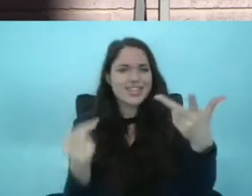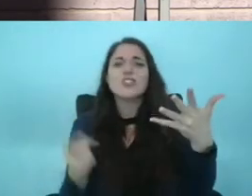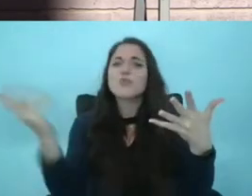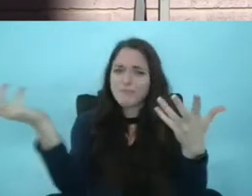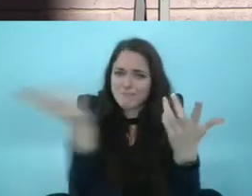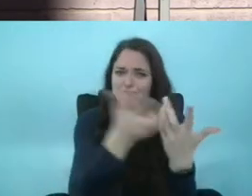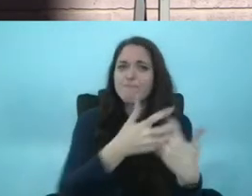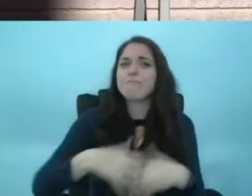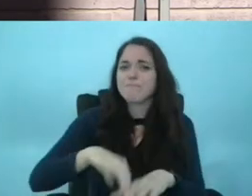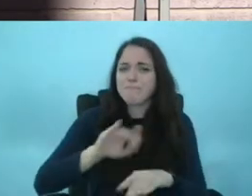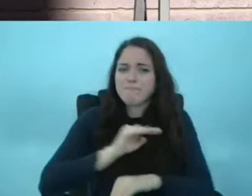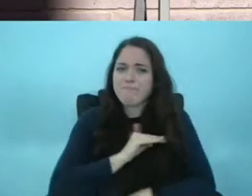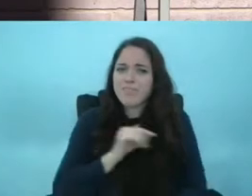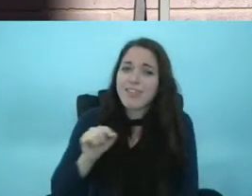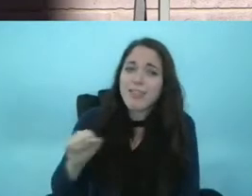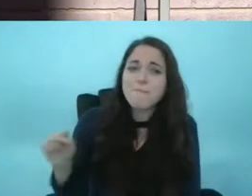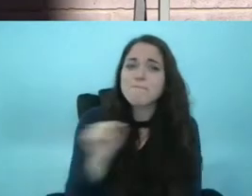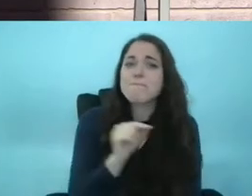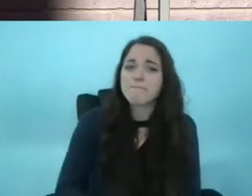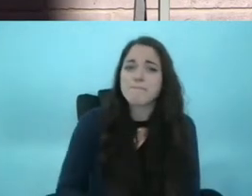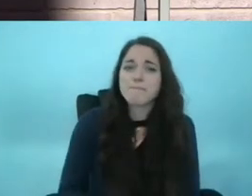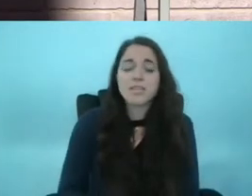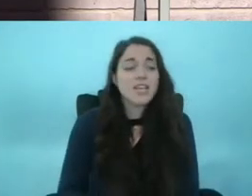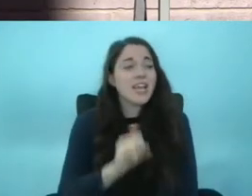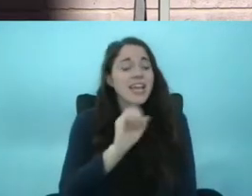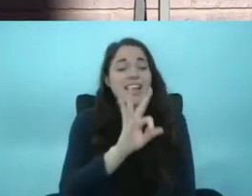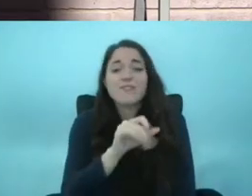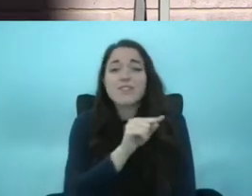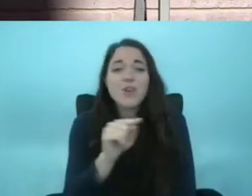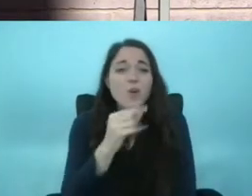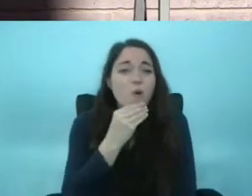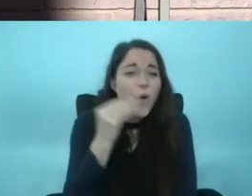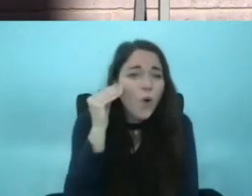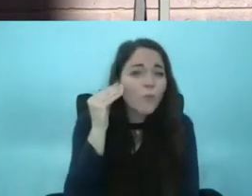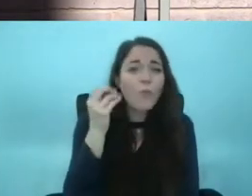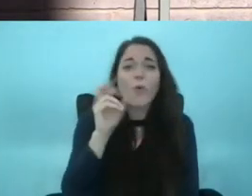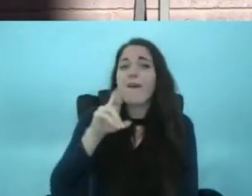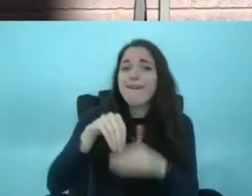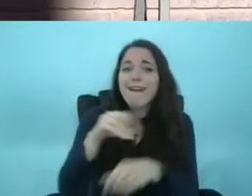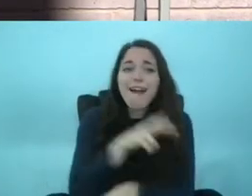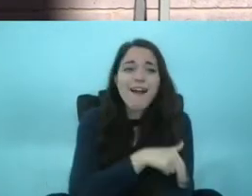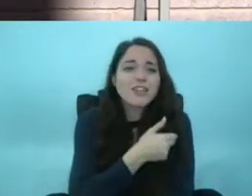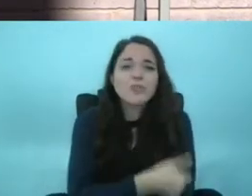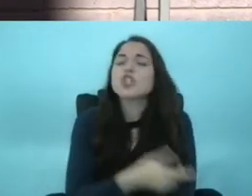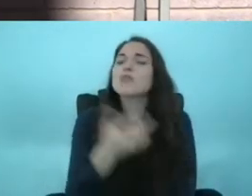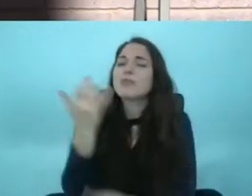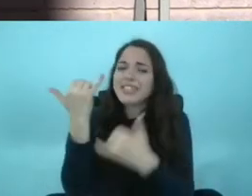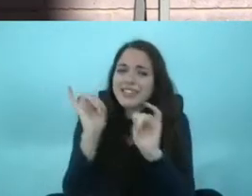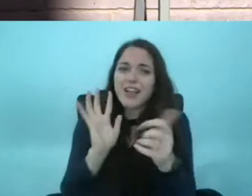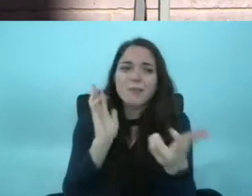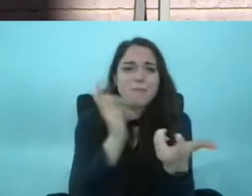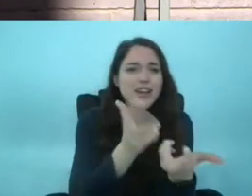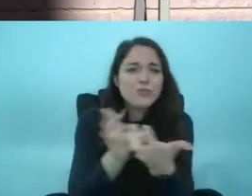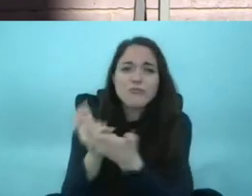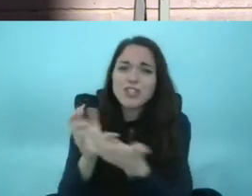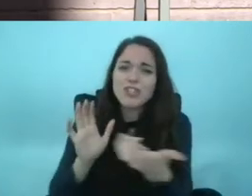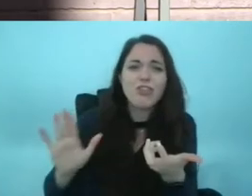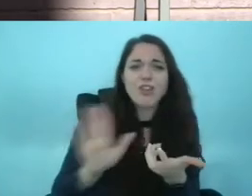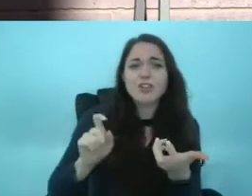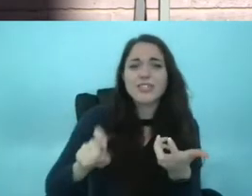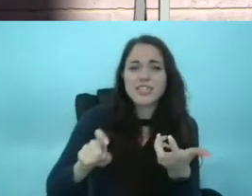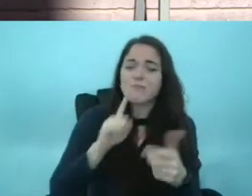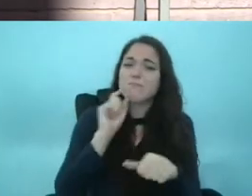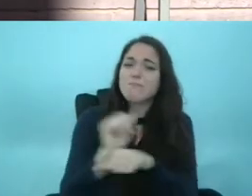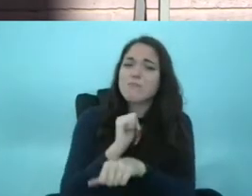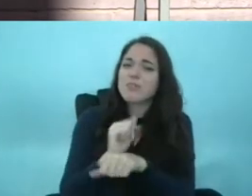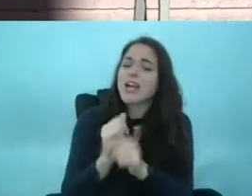they are, whether they're at home, whether they're in a hospital, wherever they are, you are greater than their need. And I just pray that you would reach